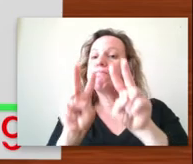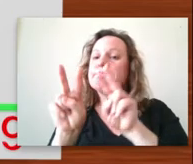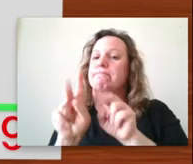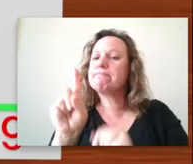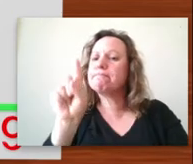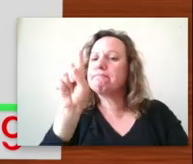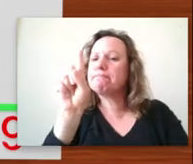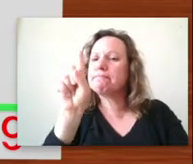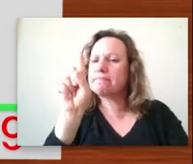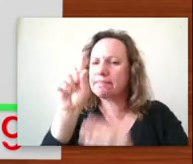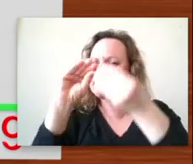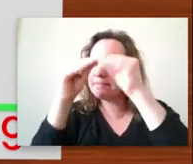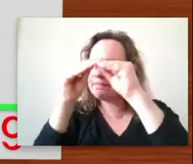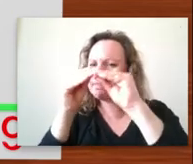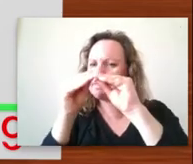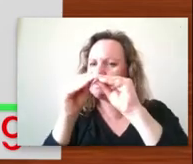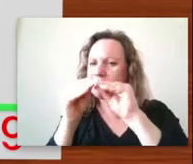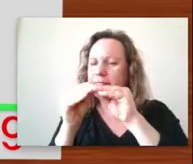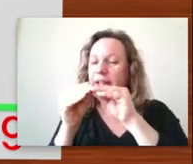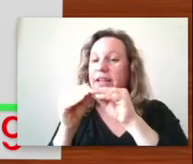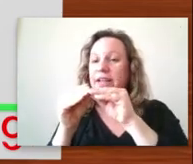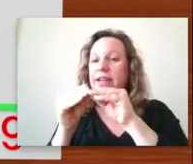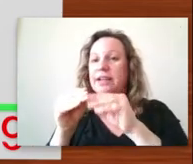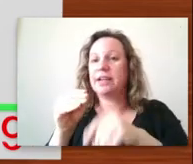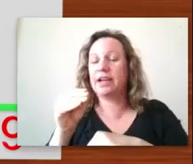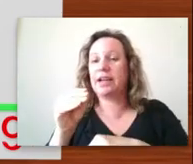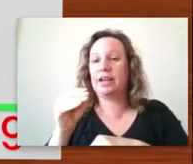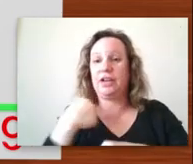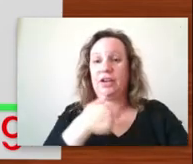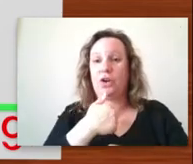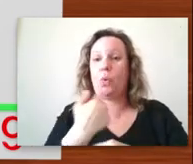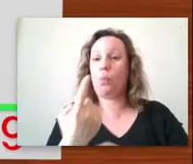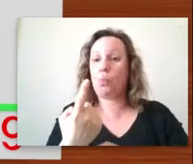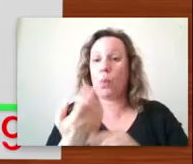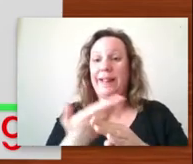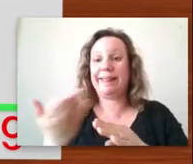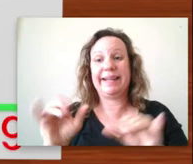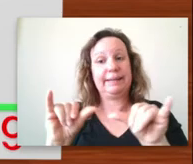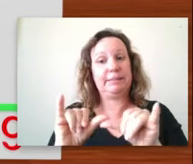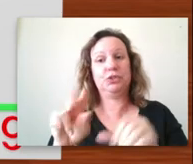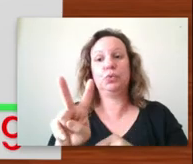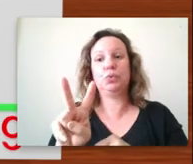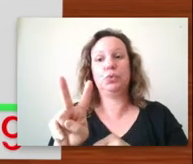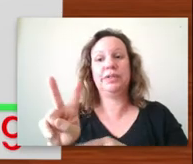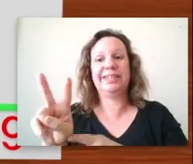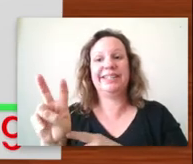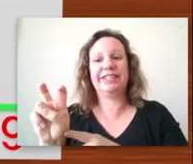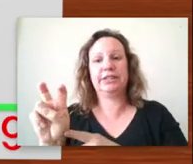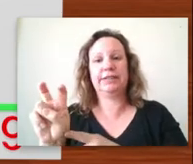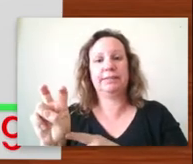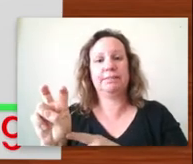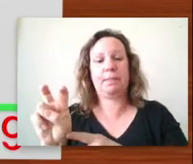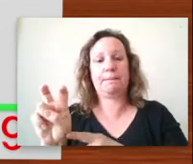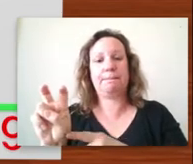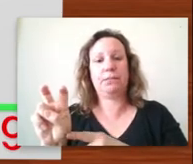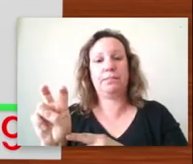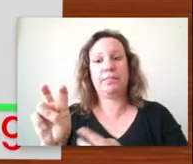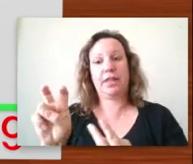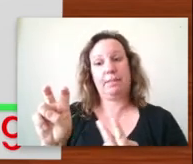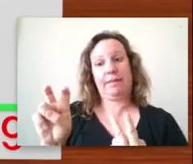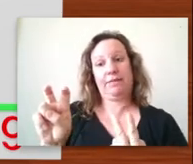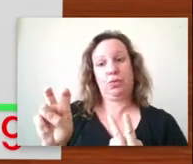fill in the line plot. We can see that we only had one item that measured 2 inches, so we put 1x here to represent